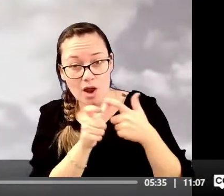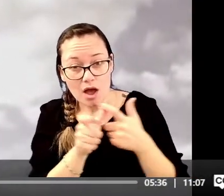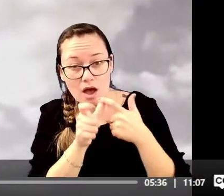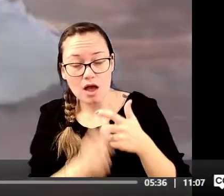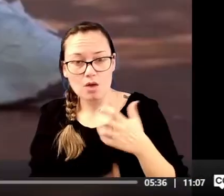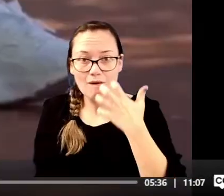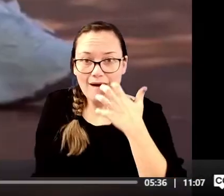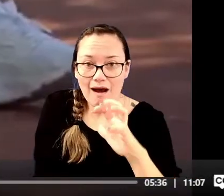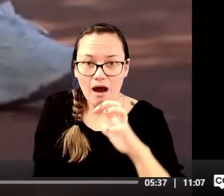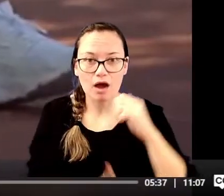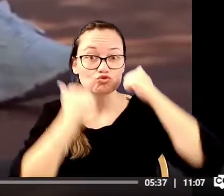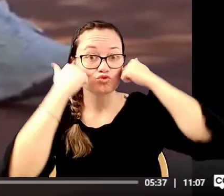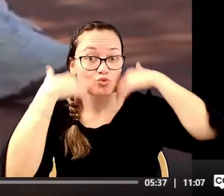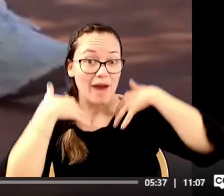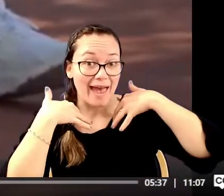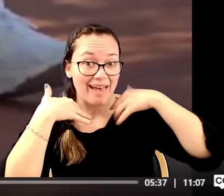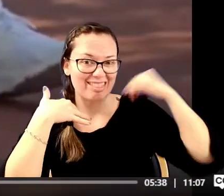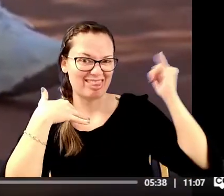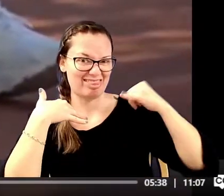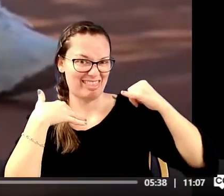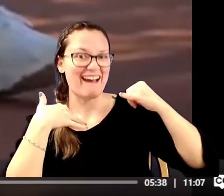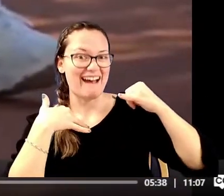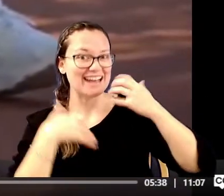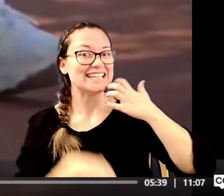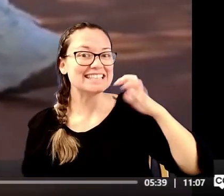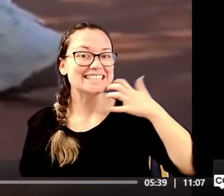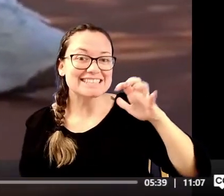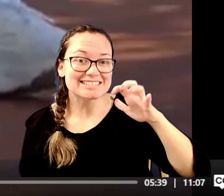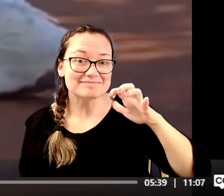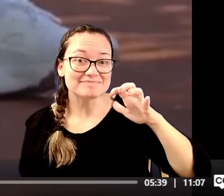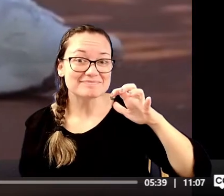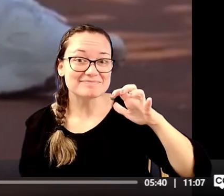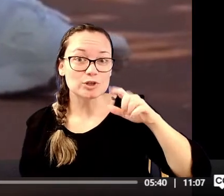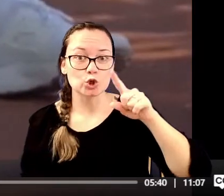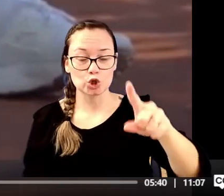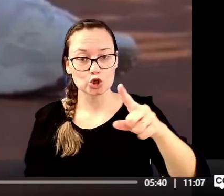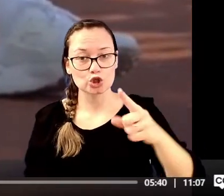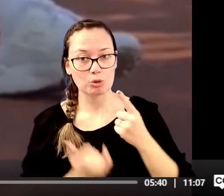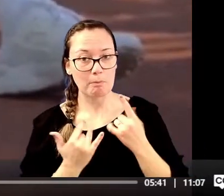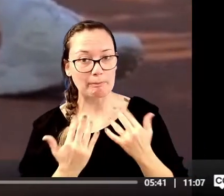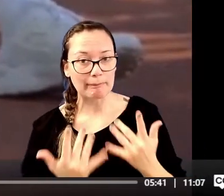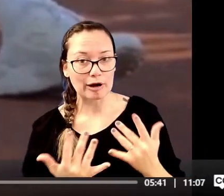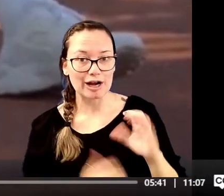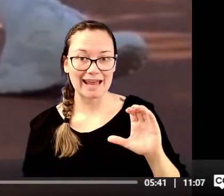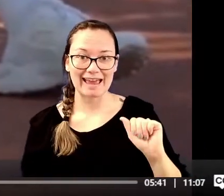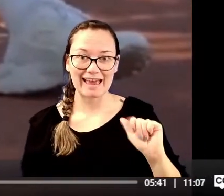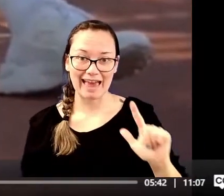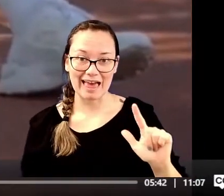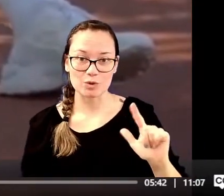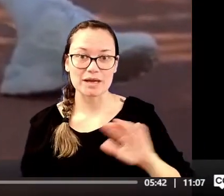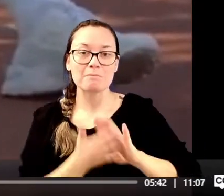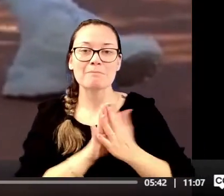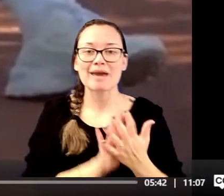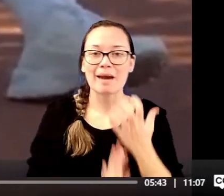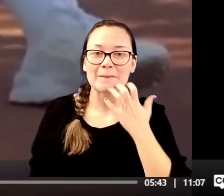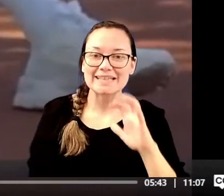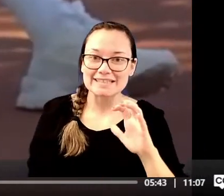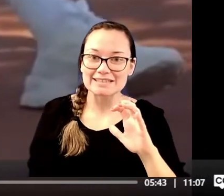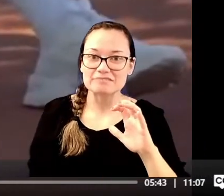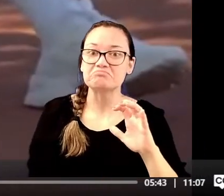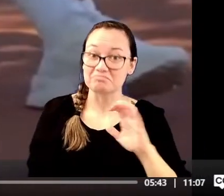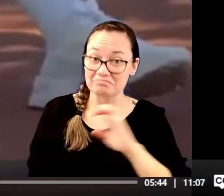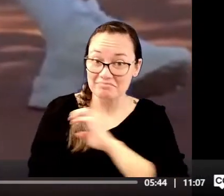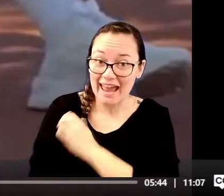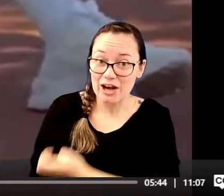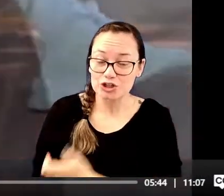why you start sweating in response to that. That heat, you're burning up calories, and that's now becoming heat. That's energy that your body